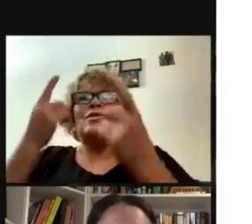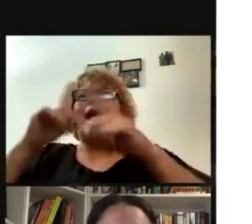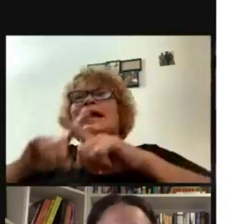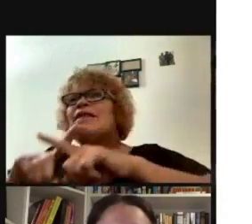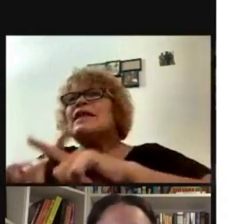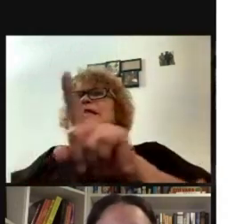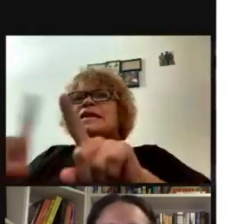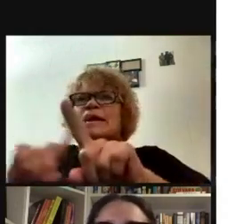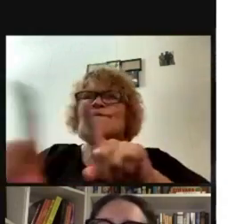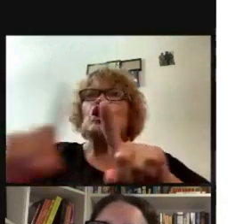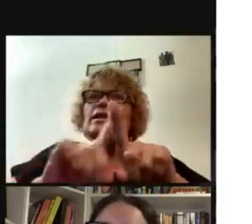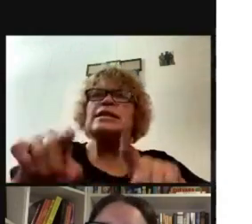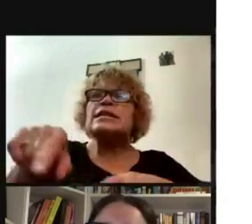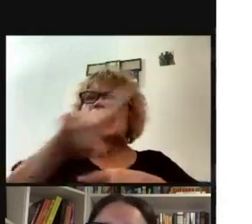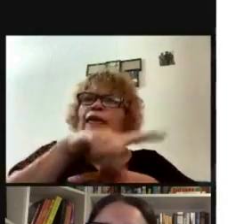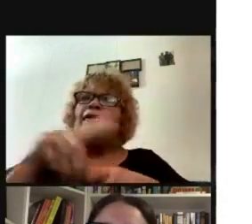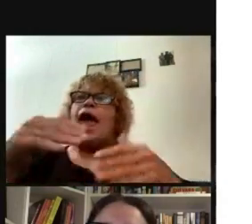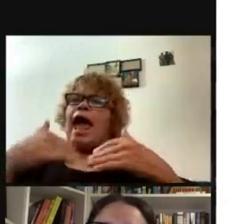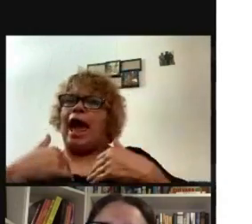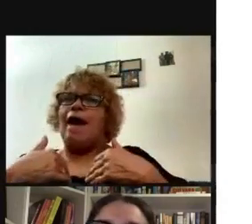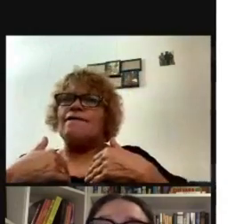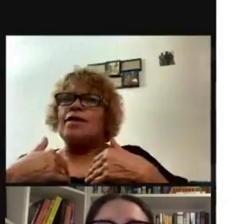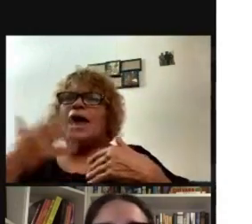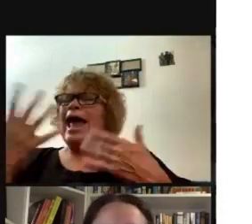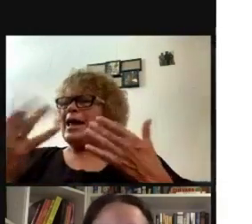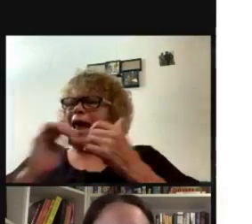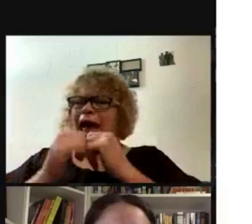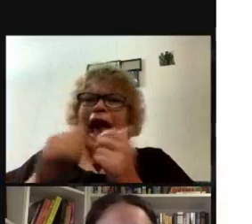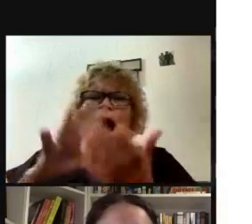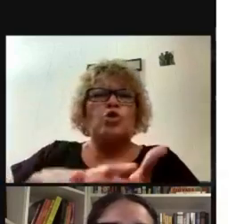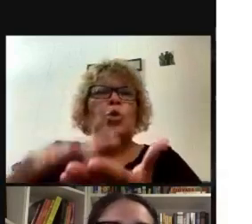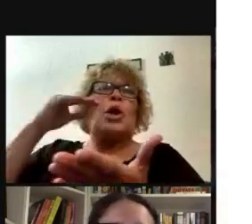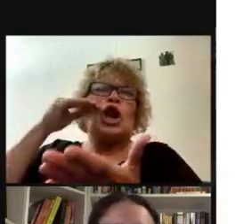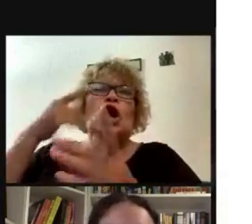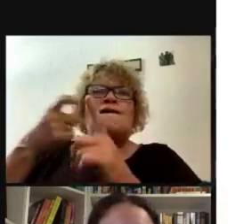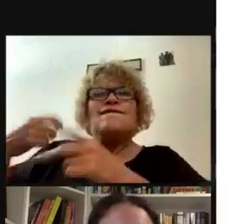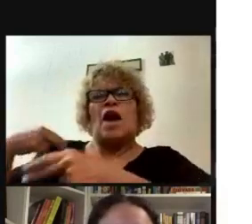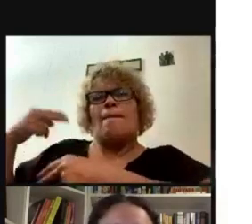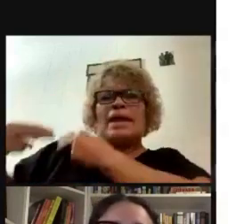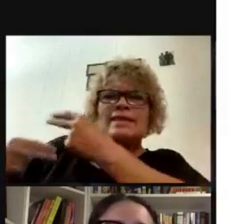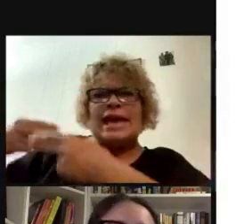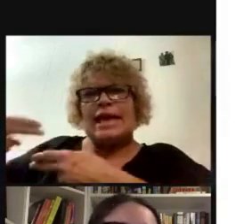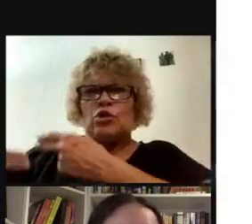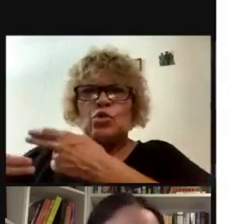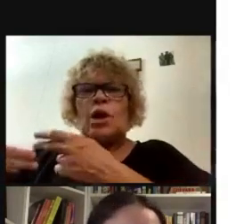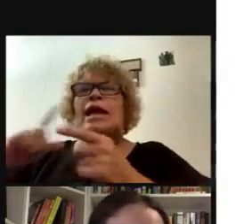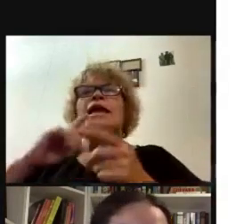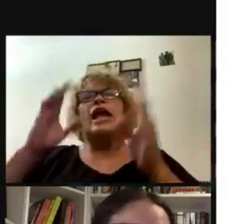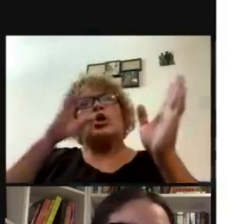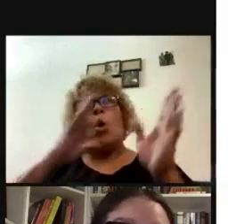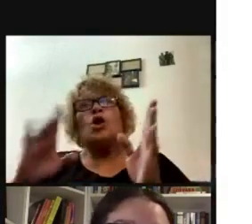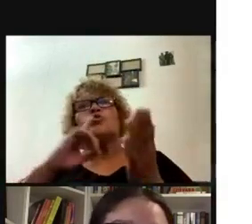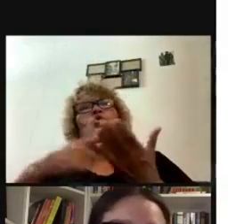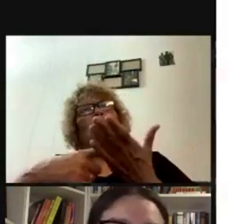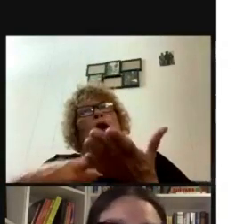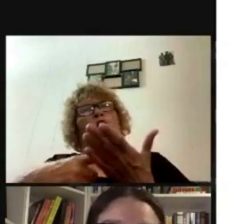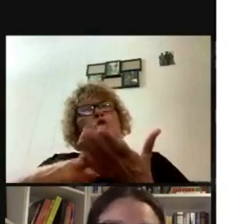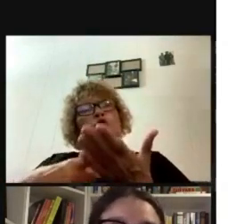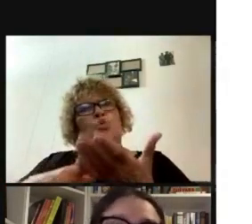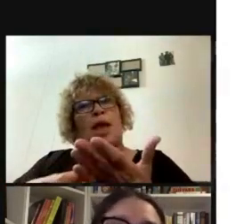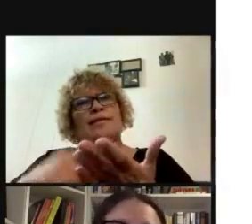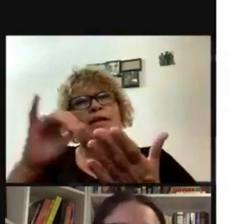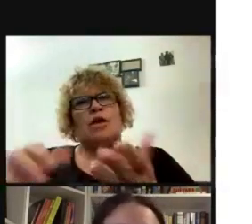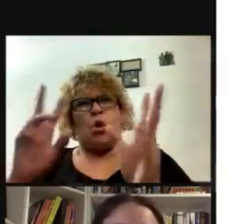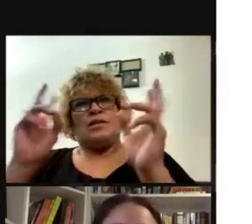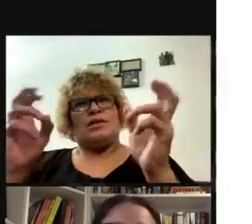differences, and how do we learn from these histories in order to be able to address medical abuse